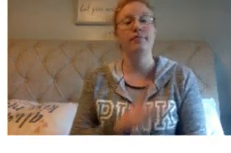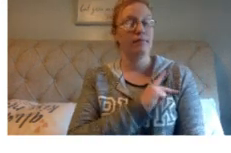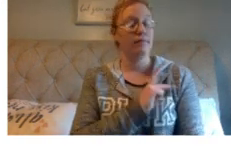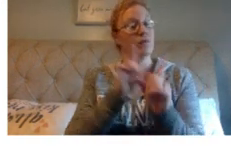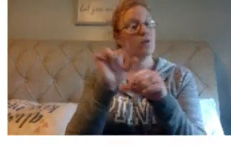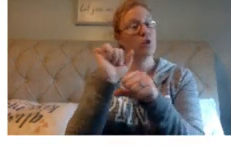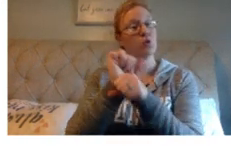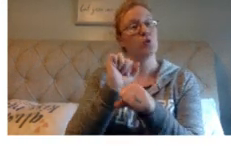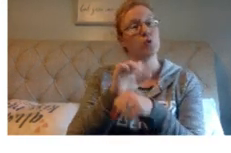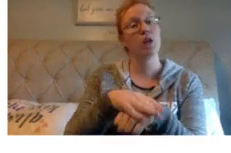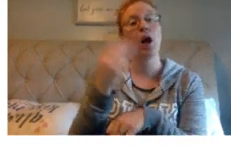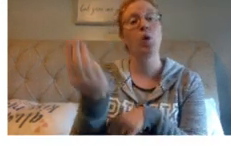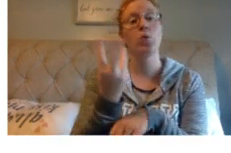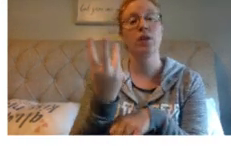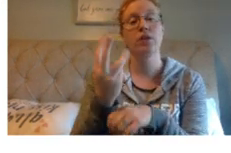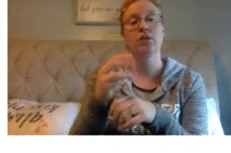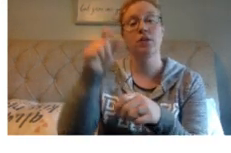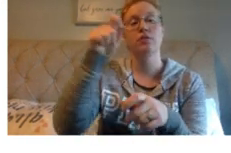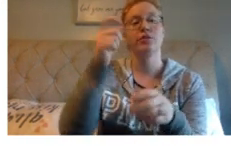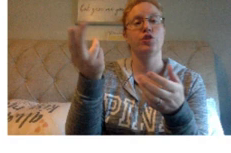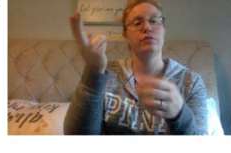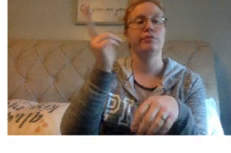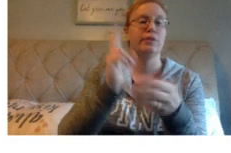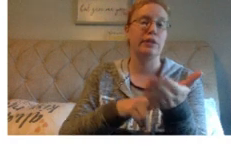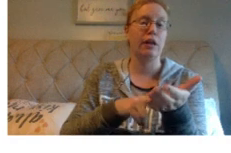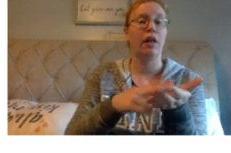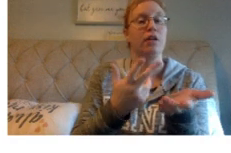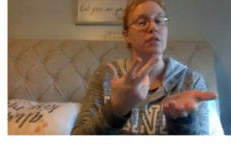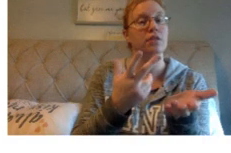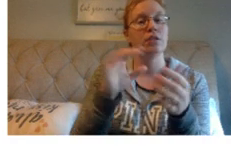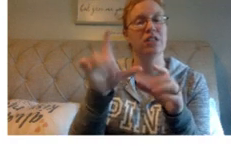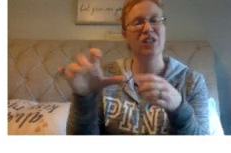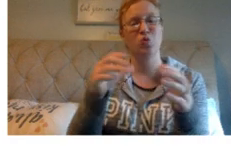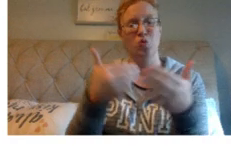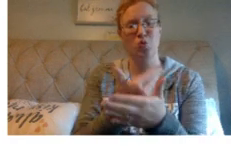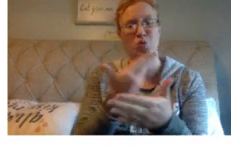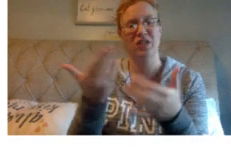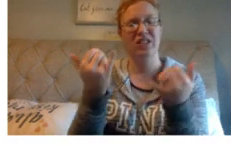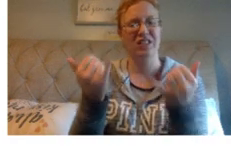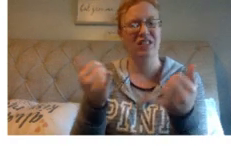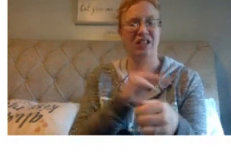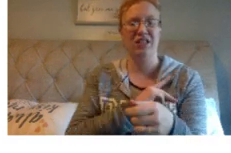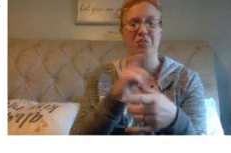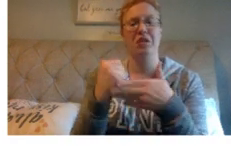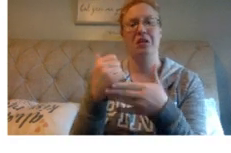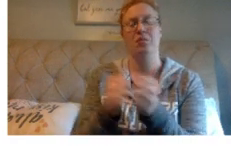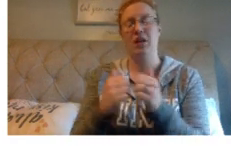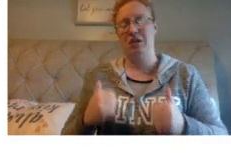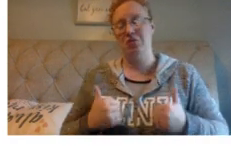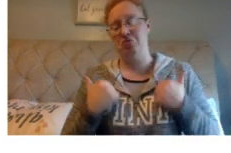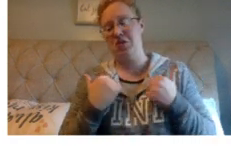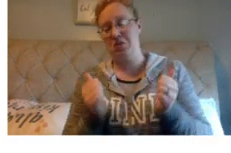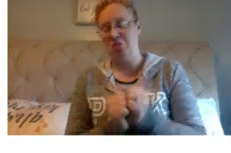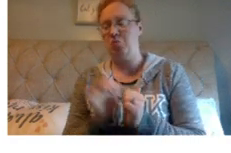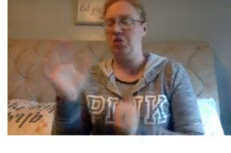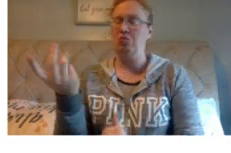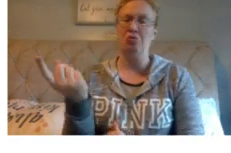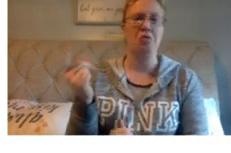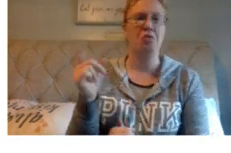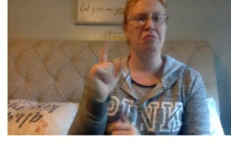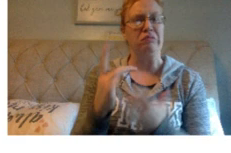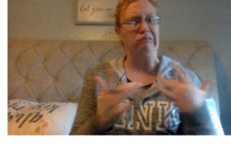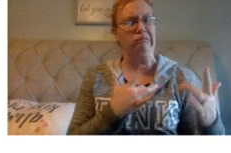Keisha goes to work on Wednesday. She clocks in. She has to do new things today. Keisha must help a resident with his dog. She's worried